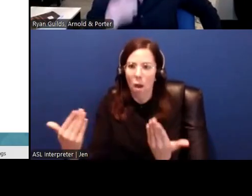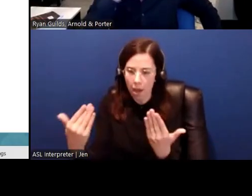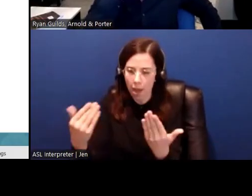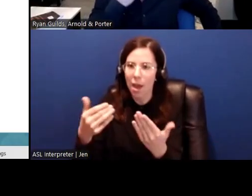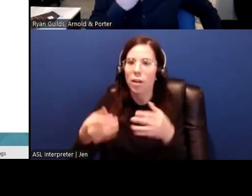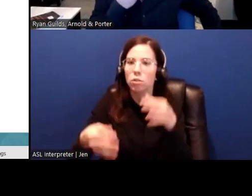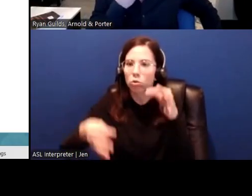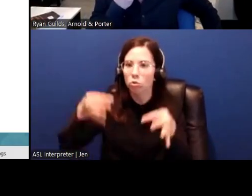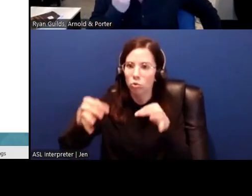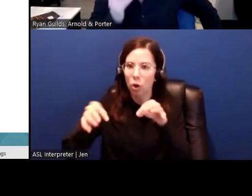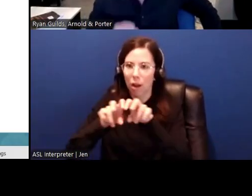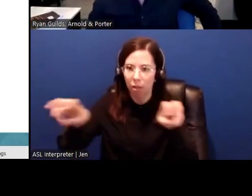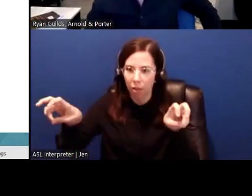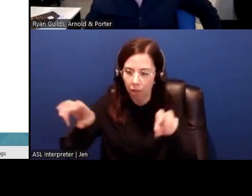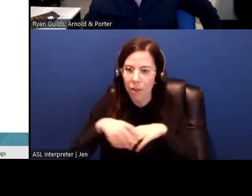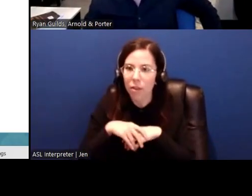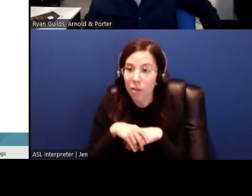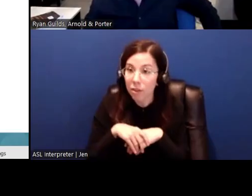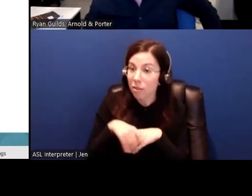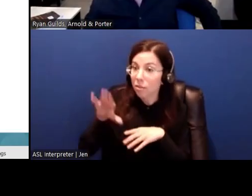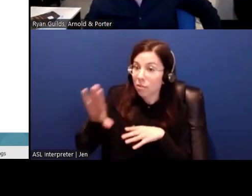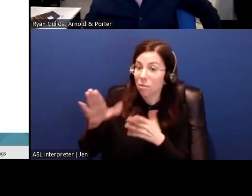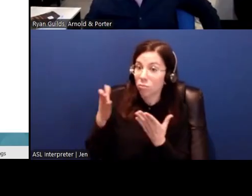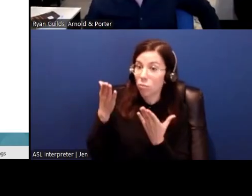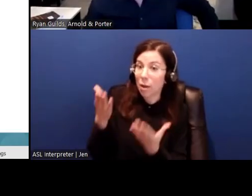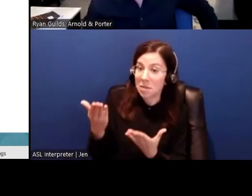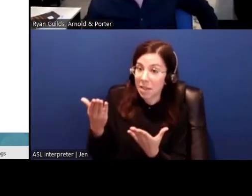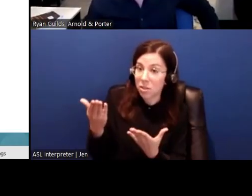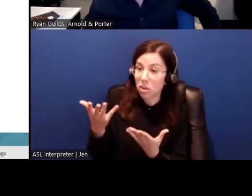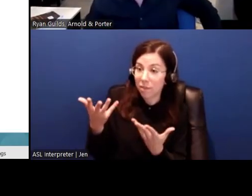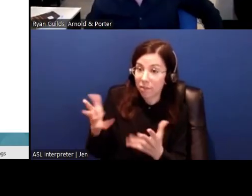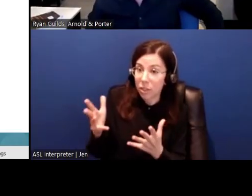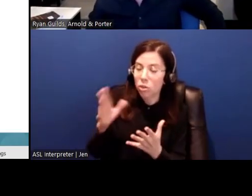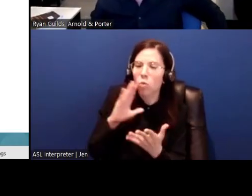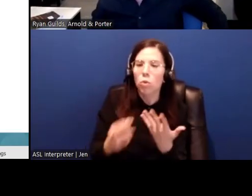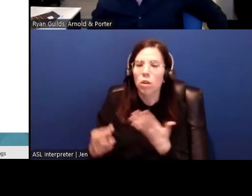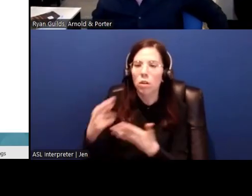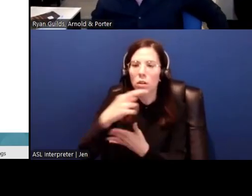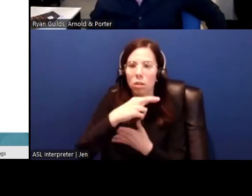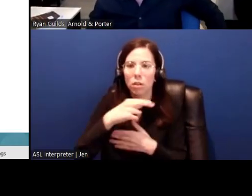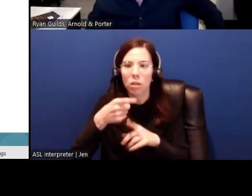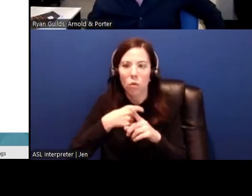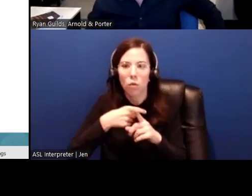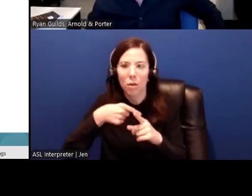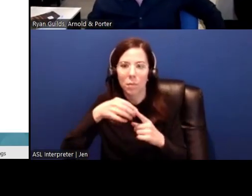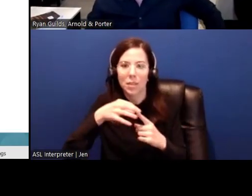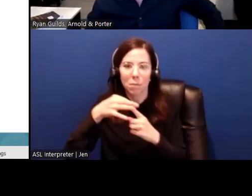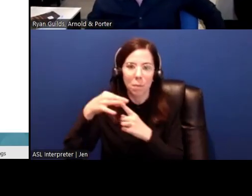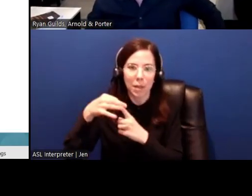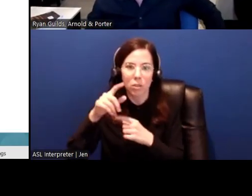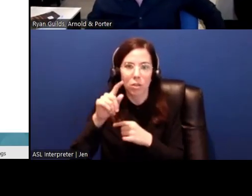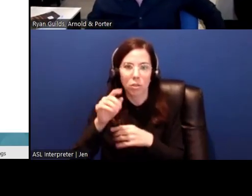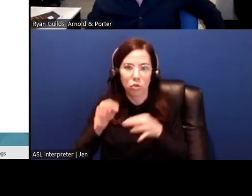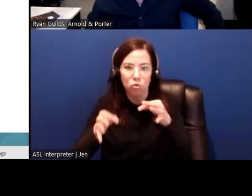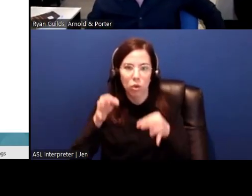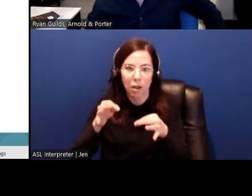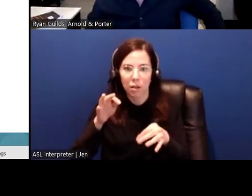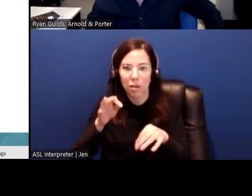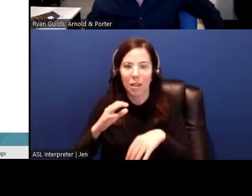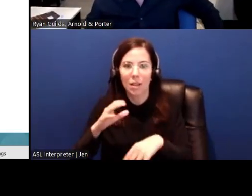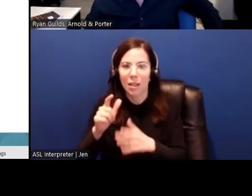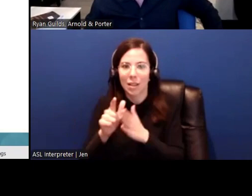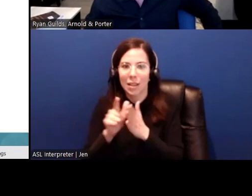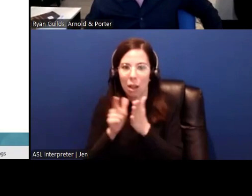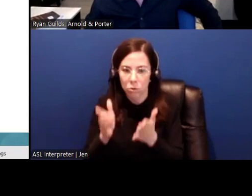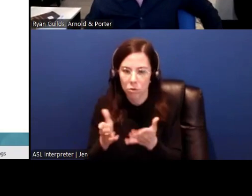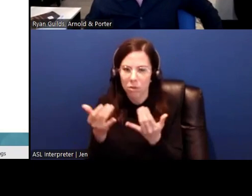trial. That recommendation is currently reviewed by what's called the Office of Special Trial Counsel. So this requires us to pause